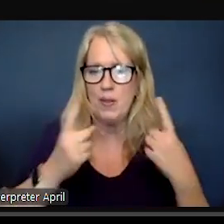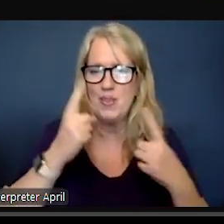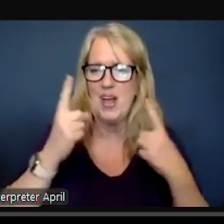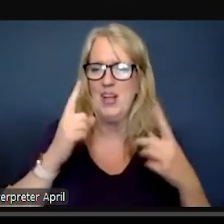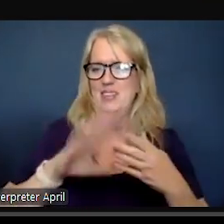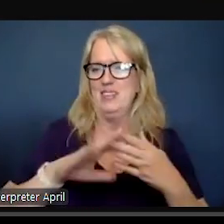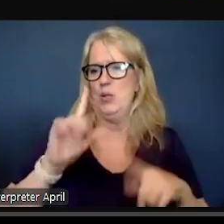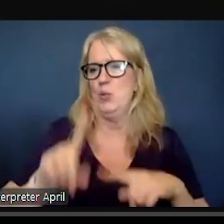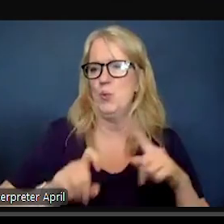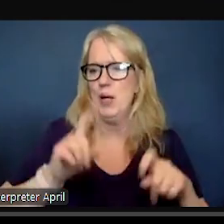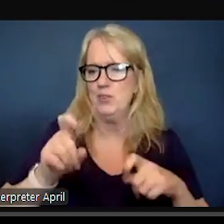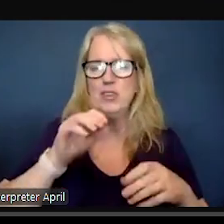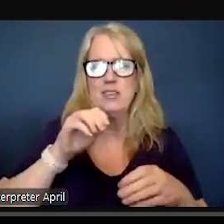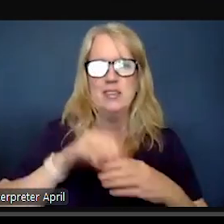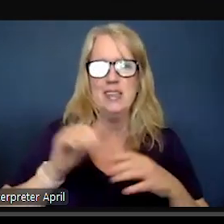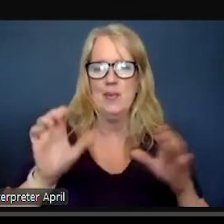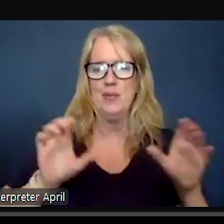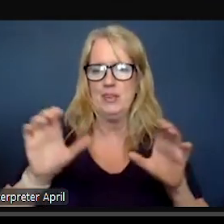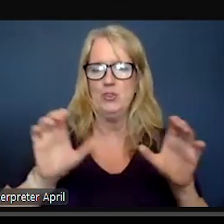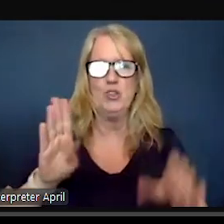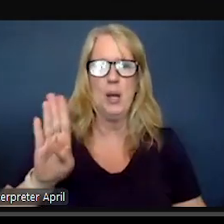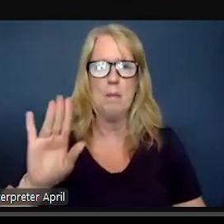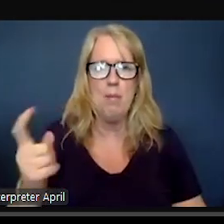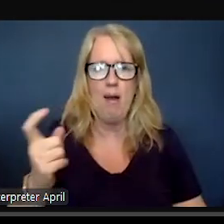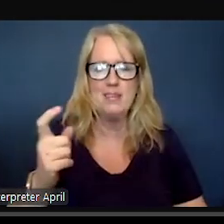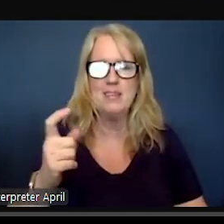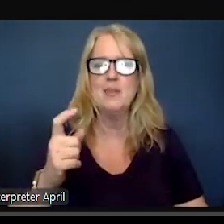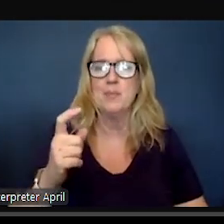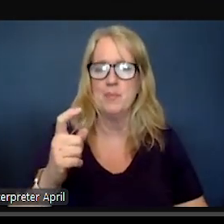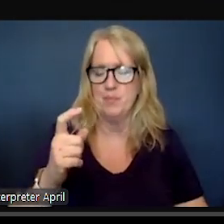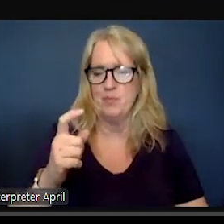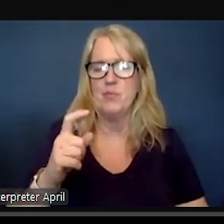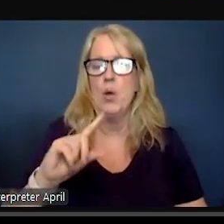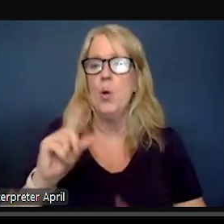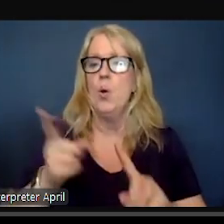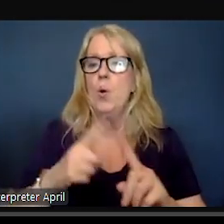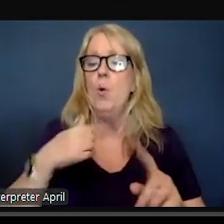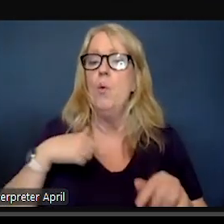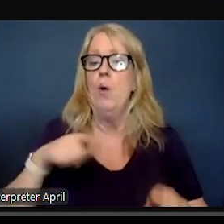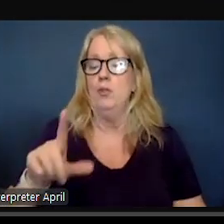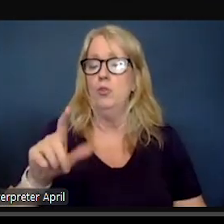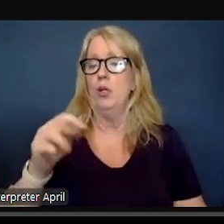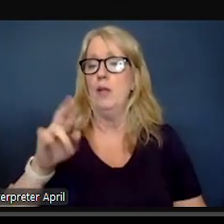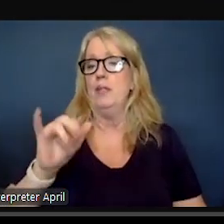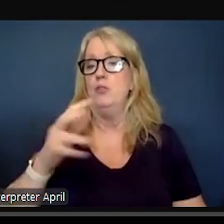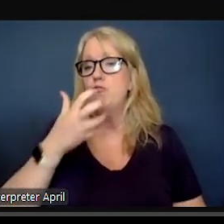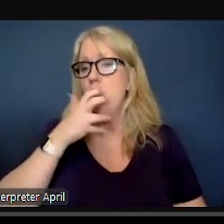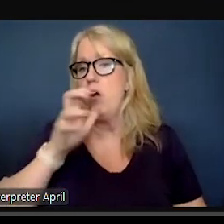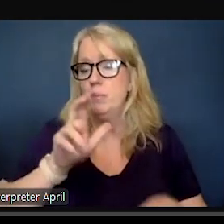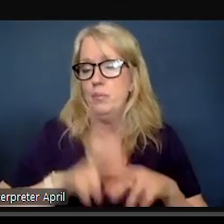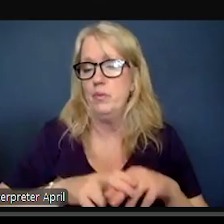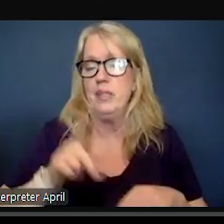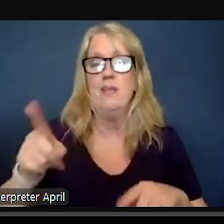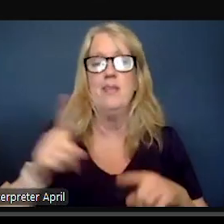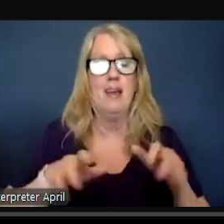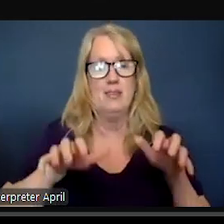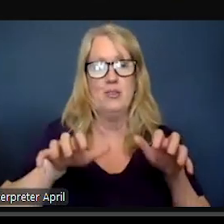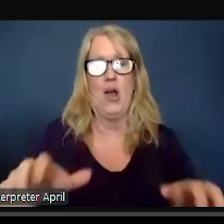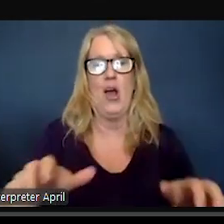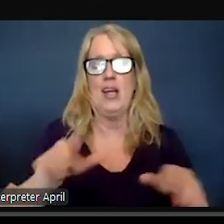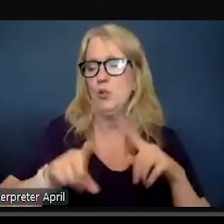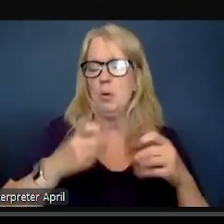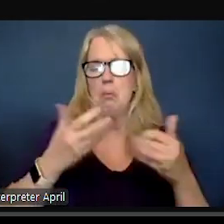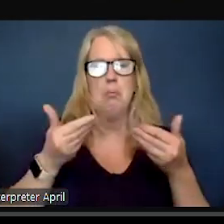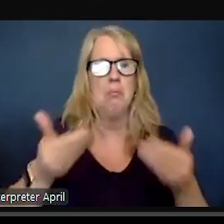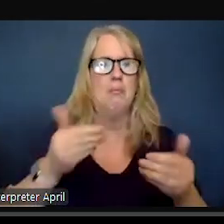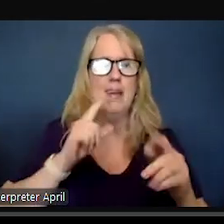and questions in the chat box. And when we have the trivia hot seat, which is an audience question, just